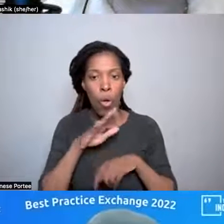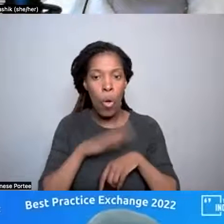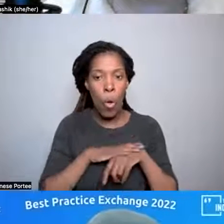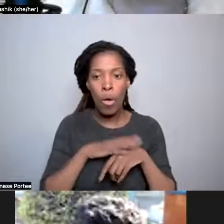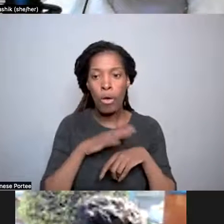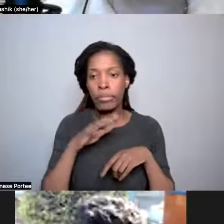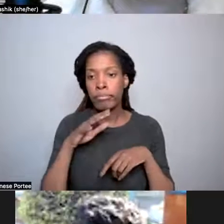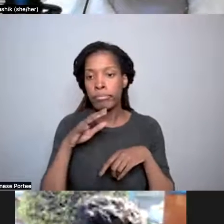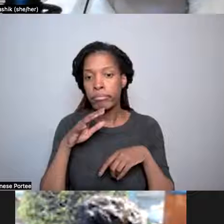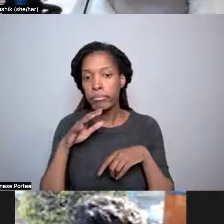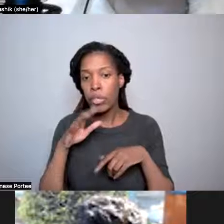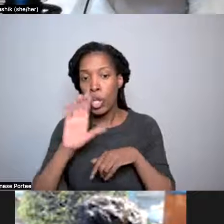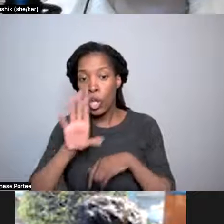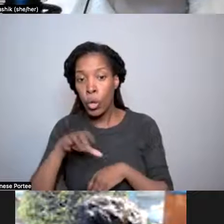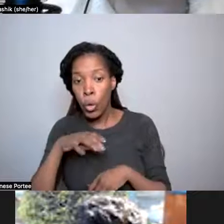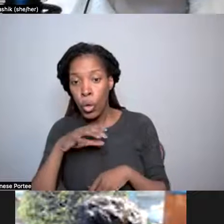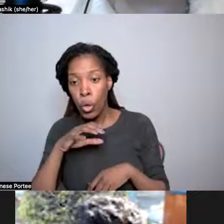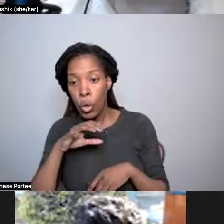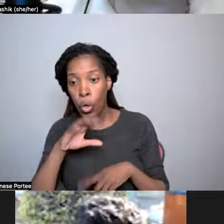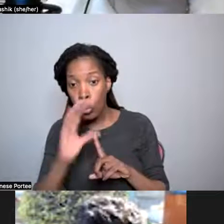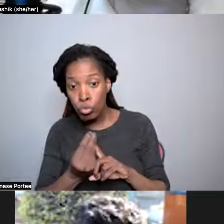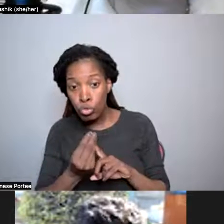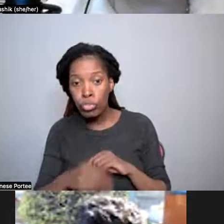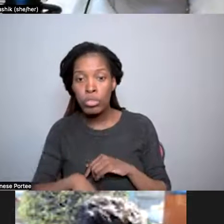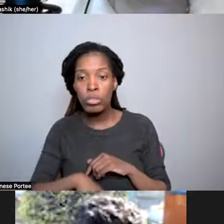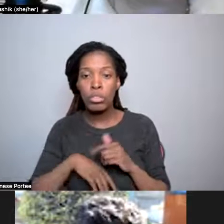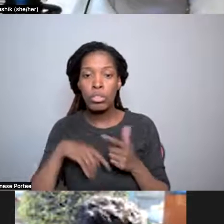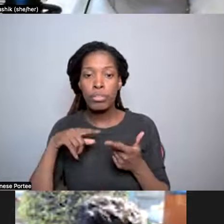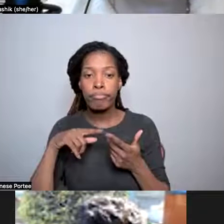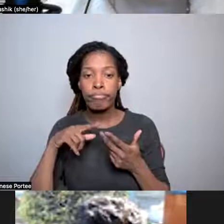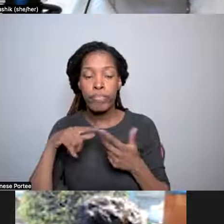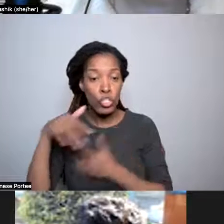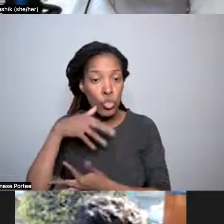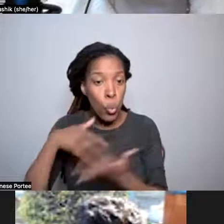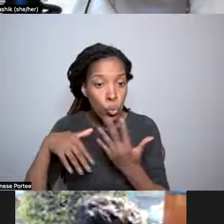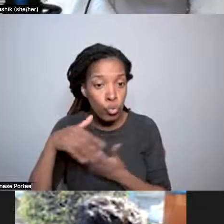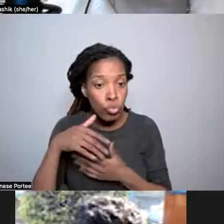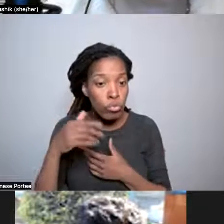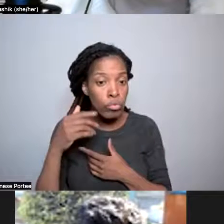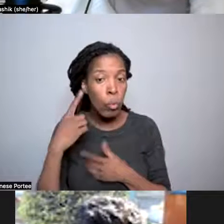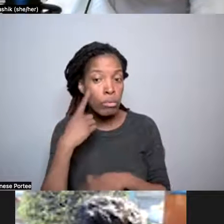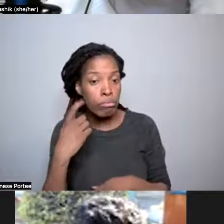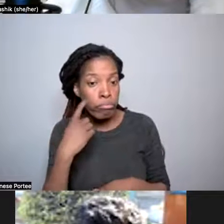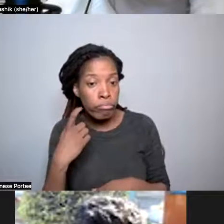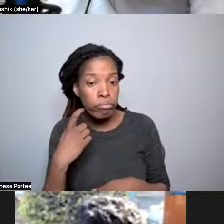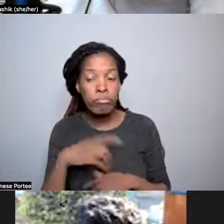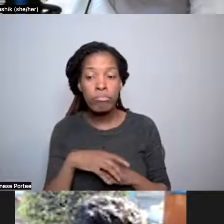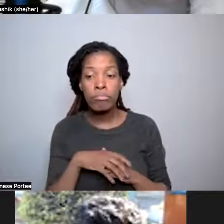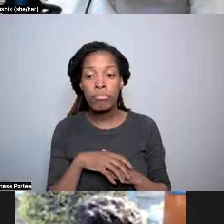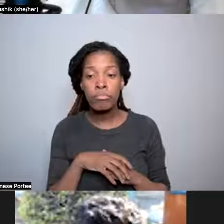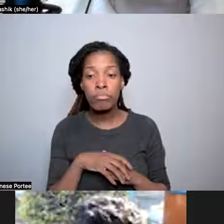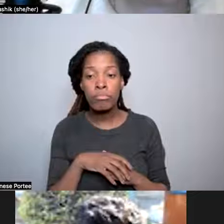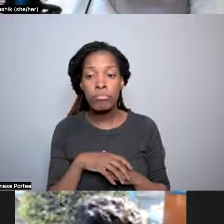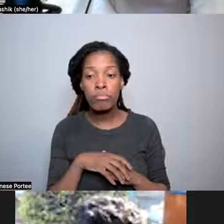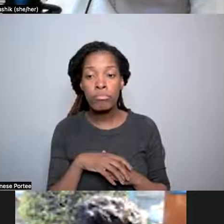to cultures and social environment. So based